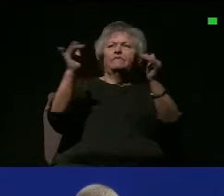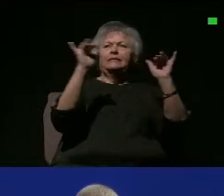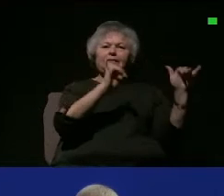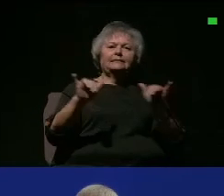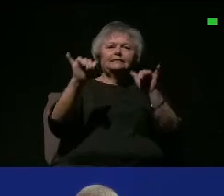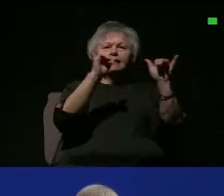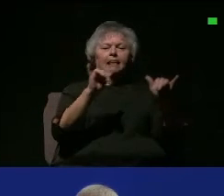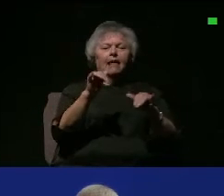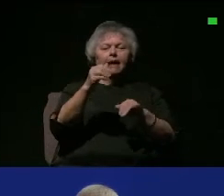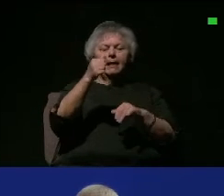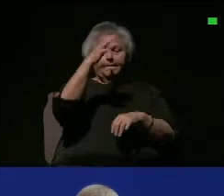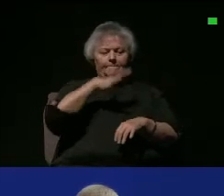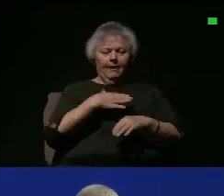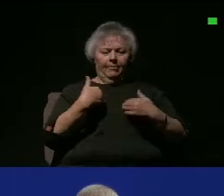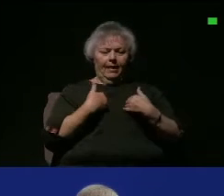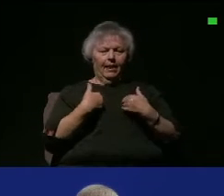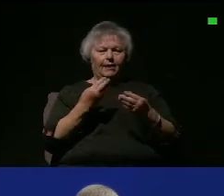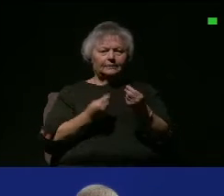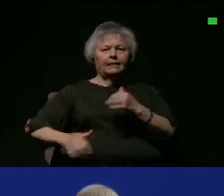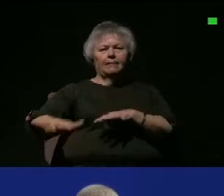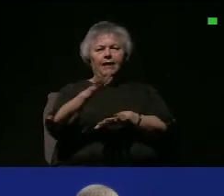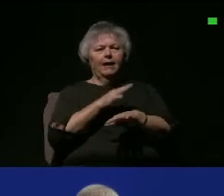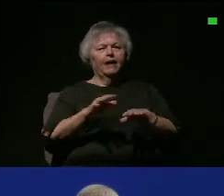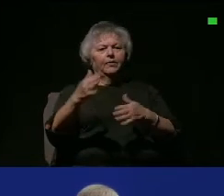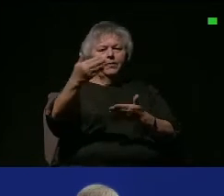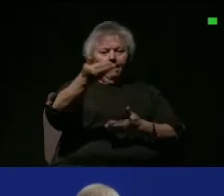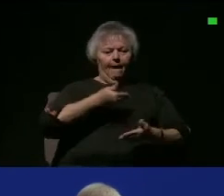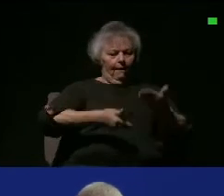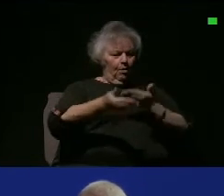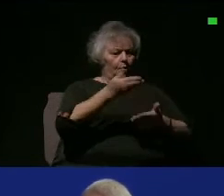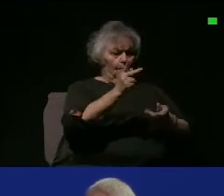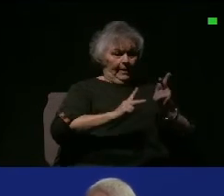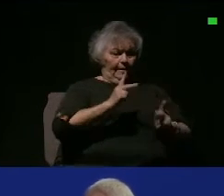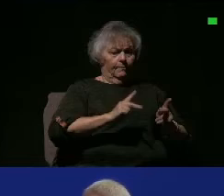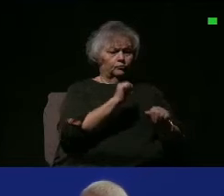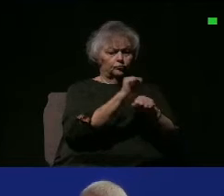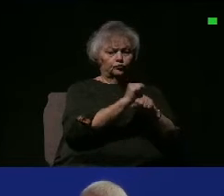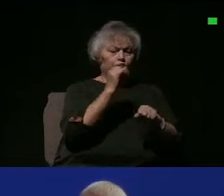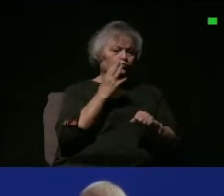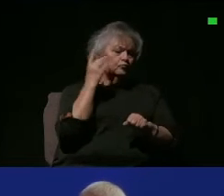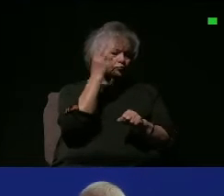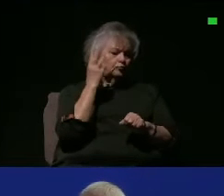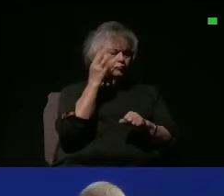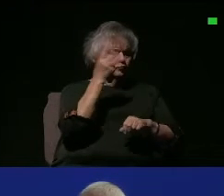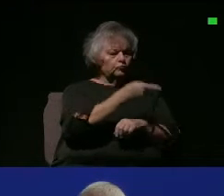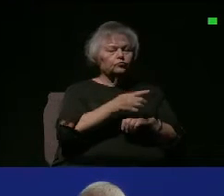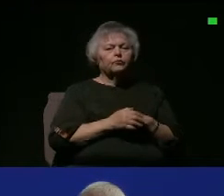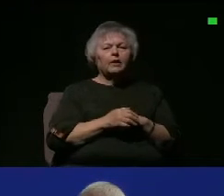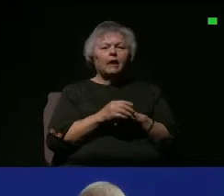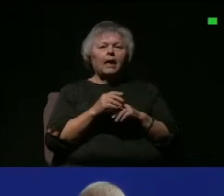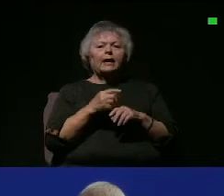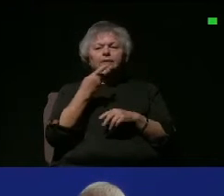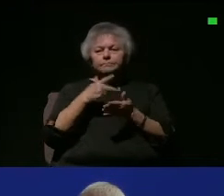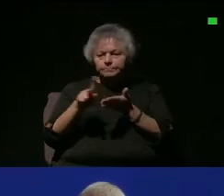landowner who went out early in the morning to hire laborers for his vineyard. And when he had agreed with the laborers for a denarius for the day, he sent